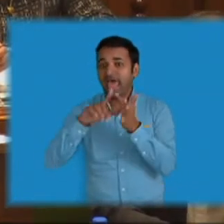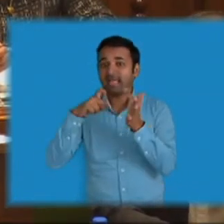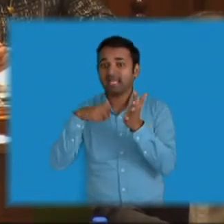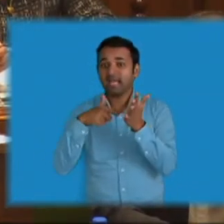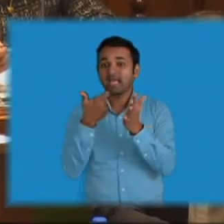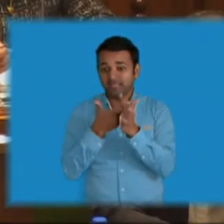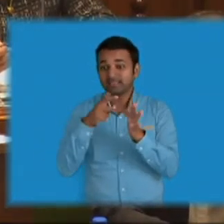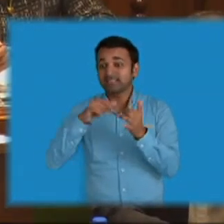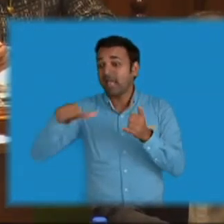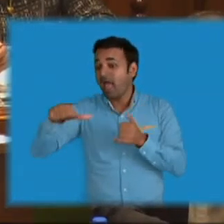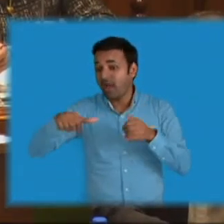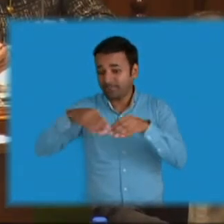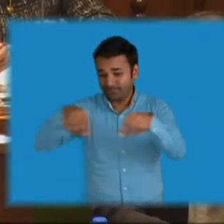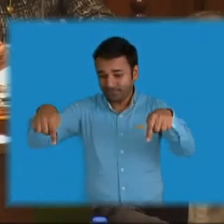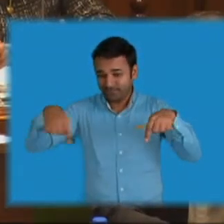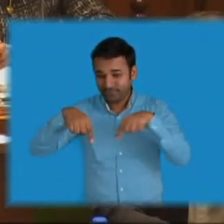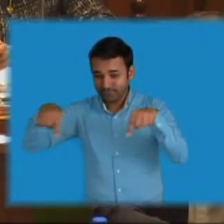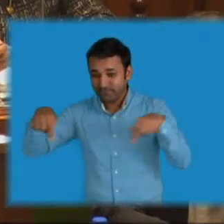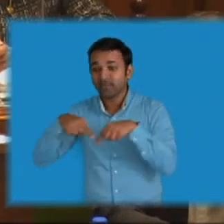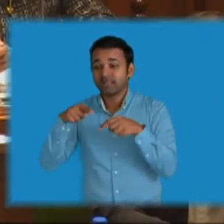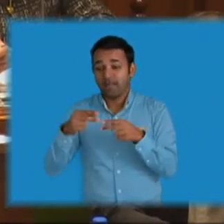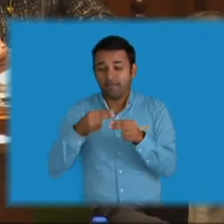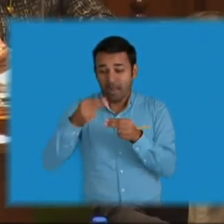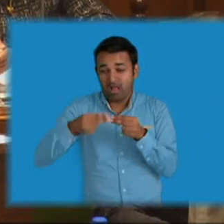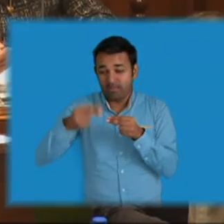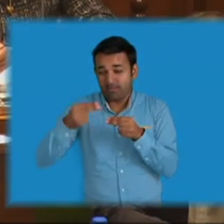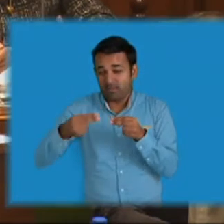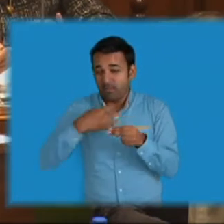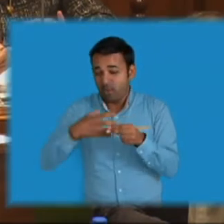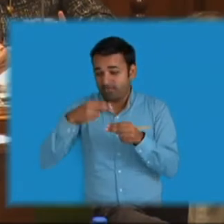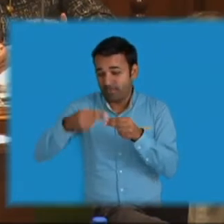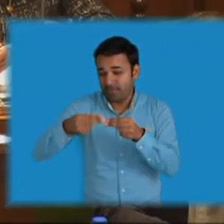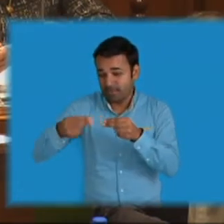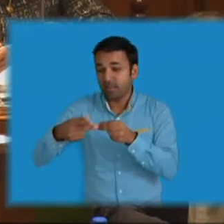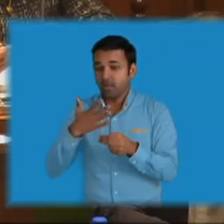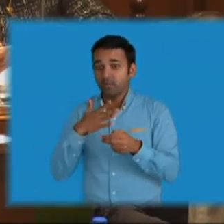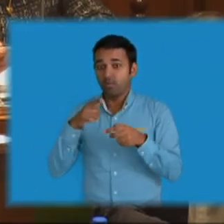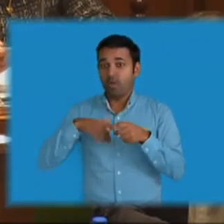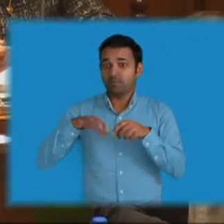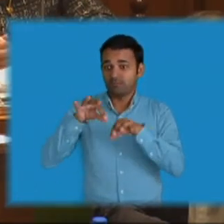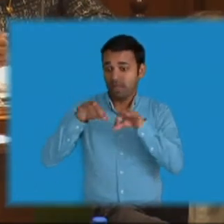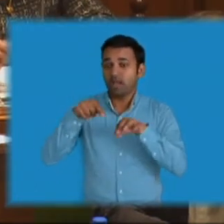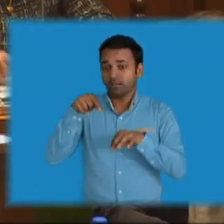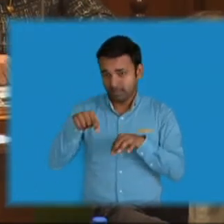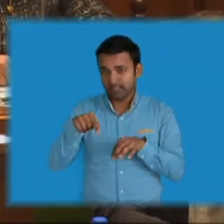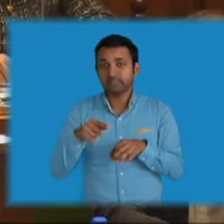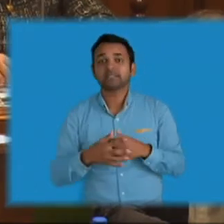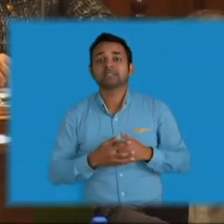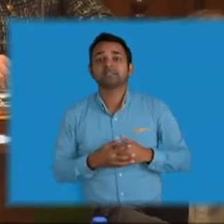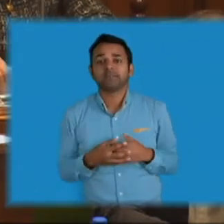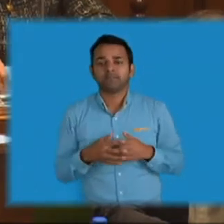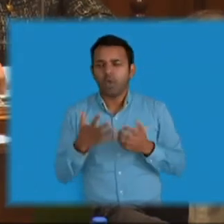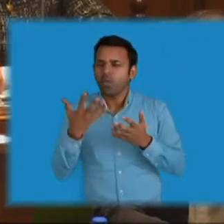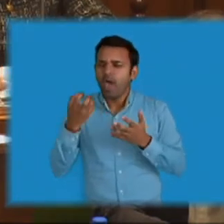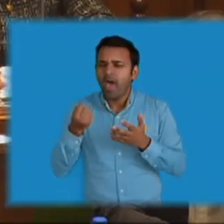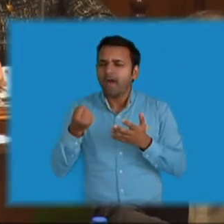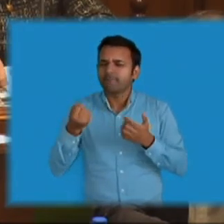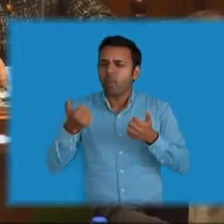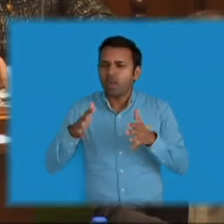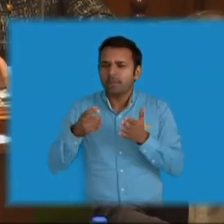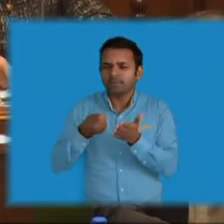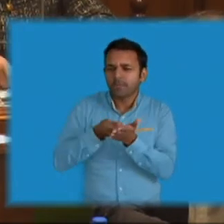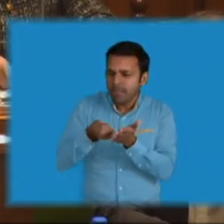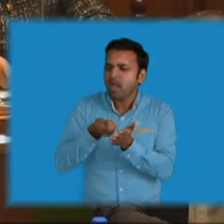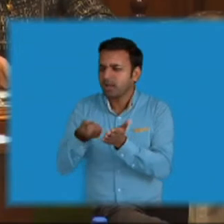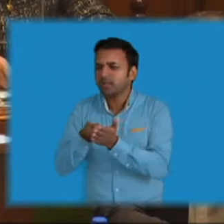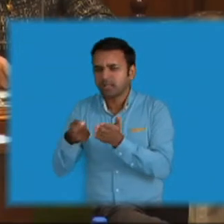reforestation efforts, my ministry is providing a retrospective incentive payments mechanism to encourage communities to